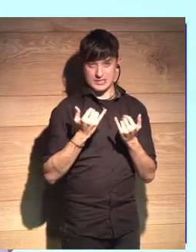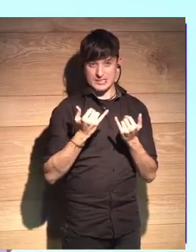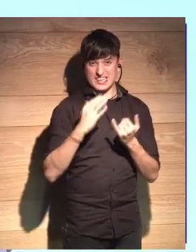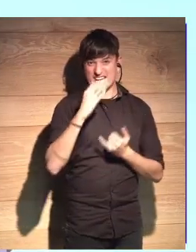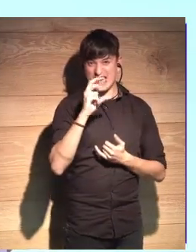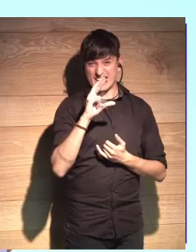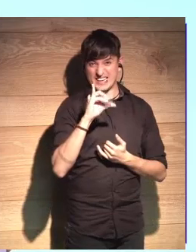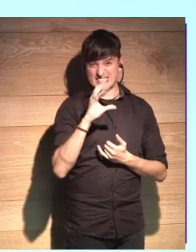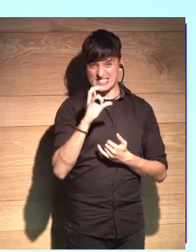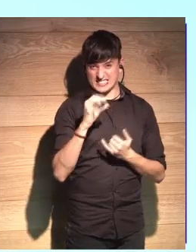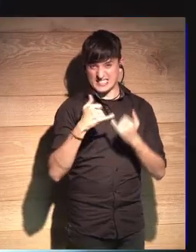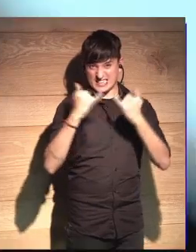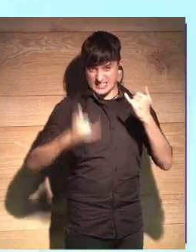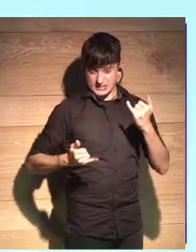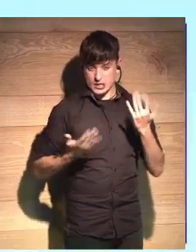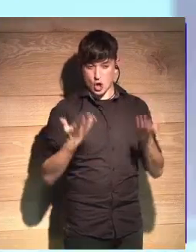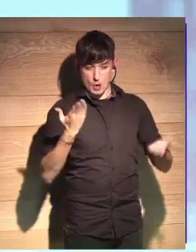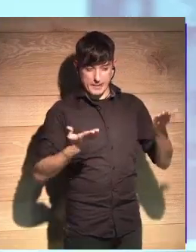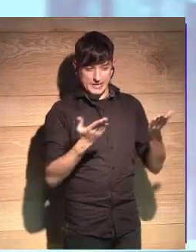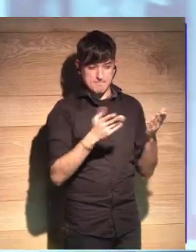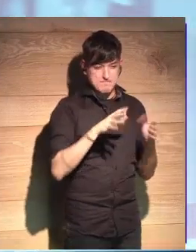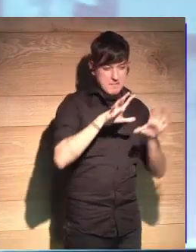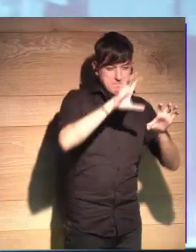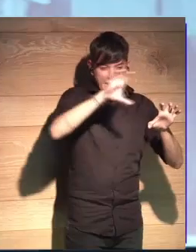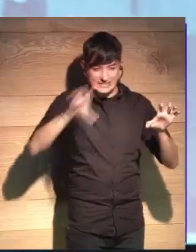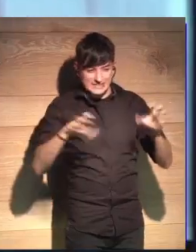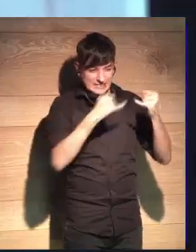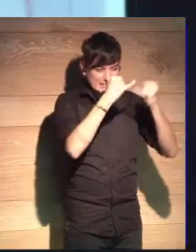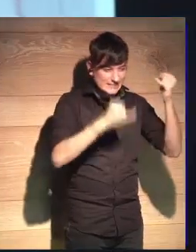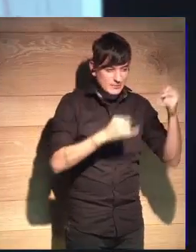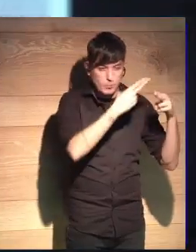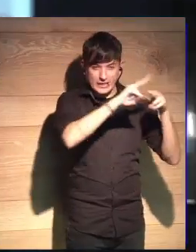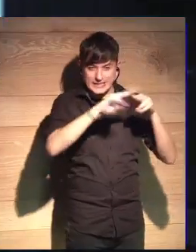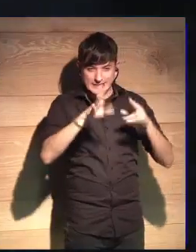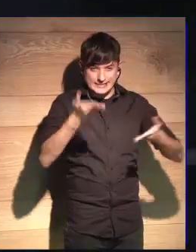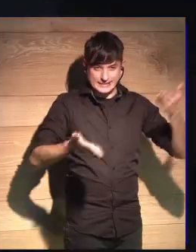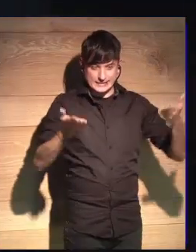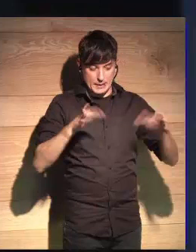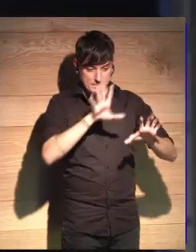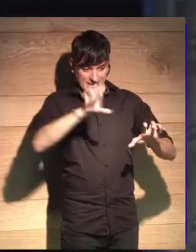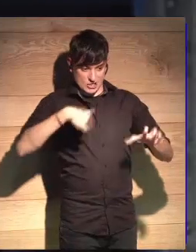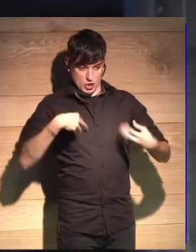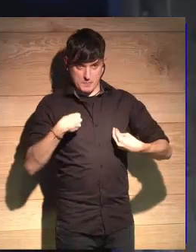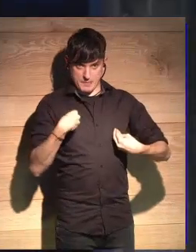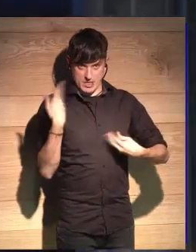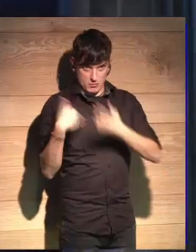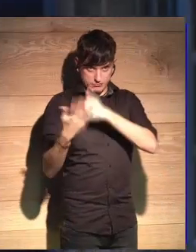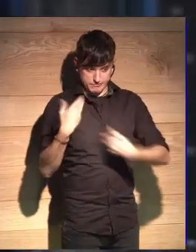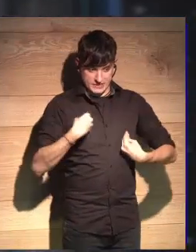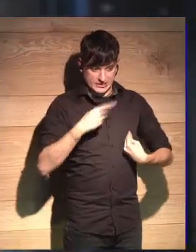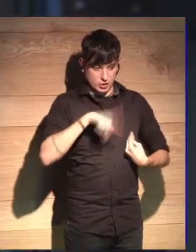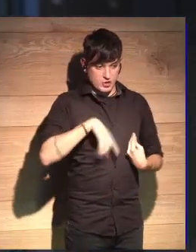crises in the countries where I've lived and where I speak the language or spoke the language and know